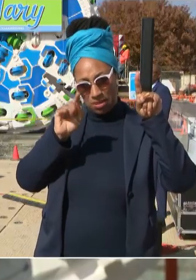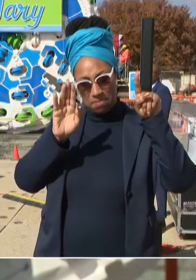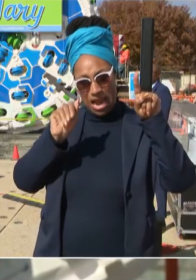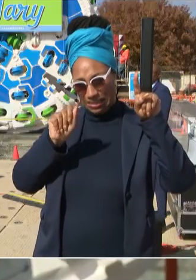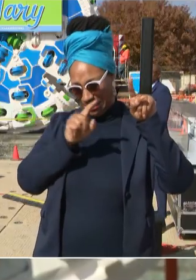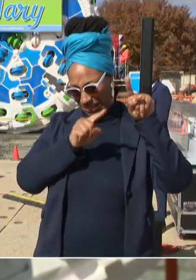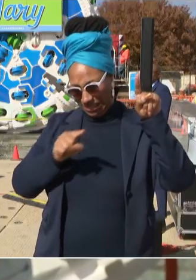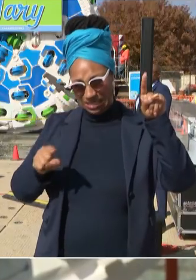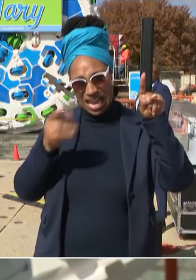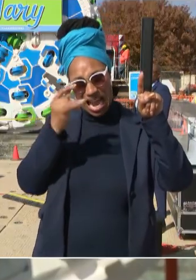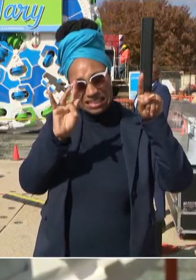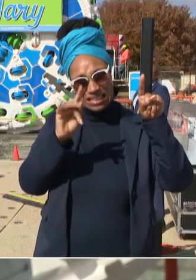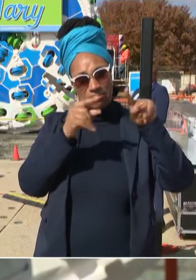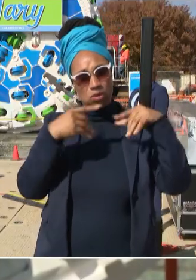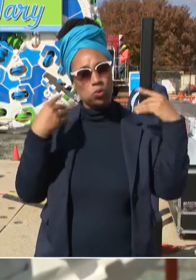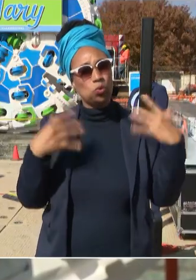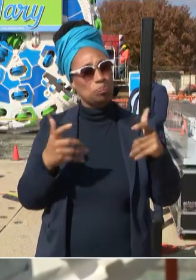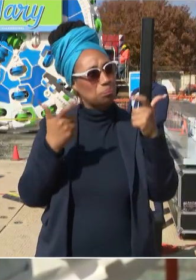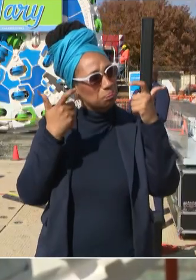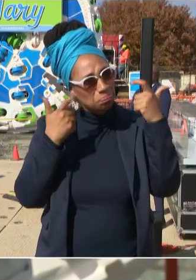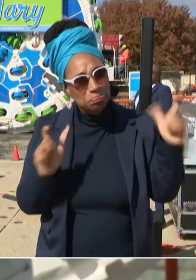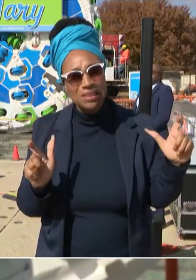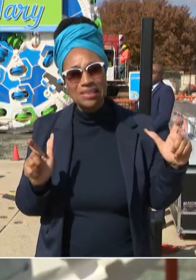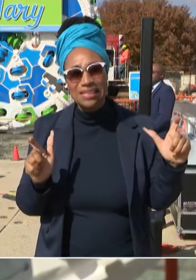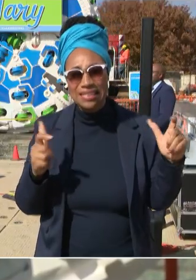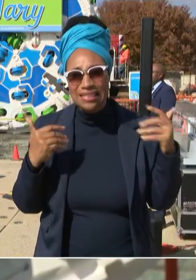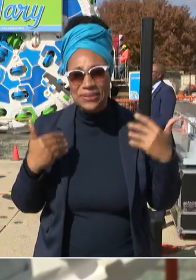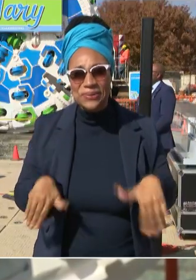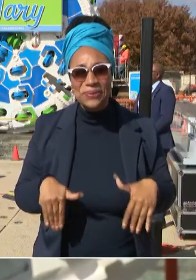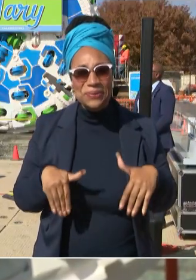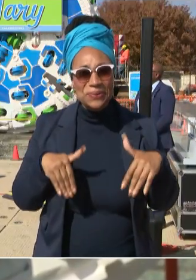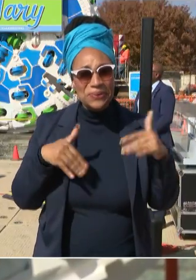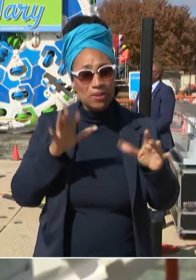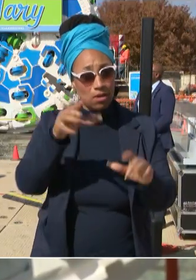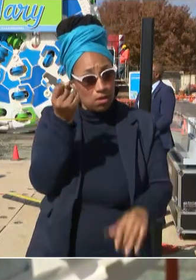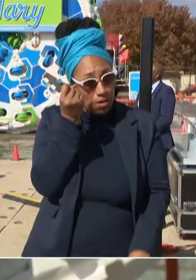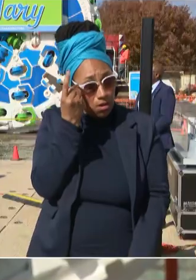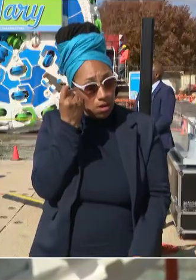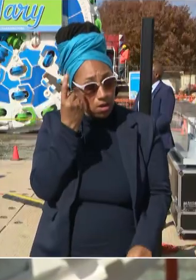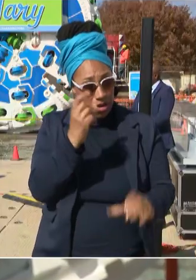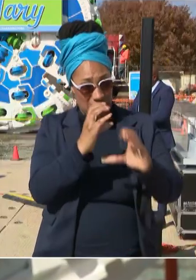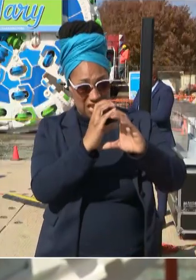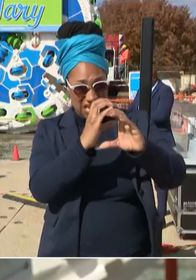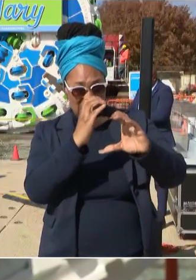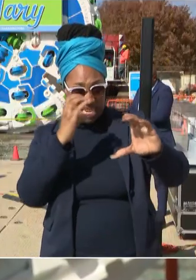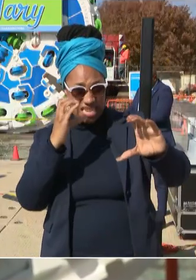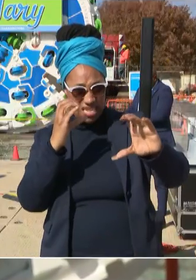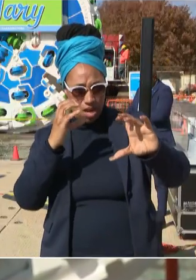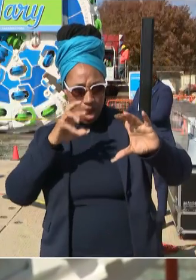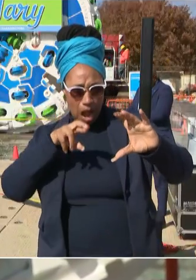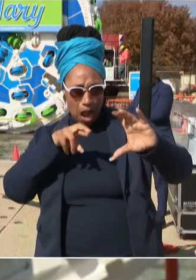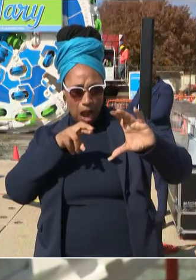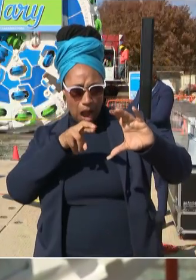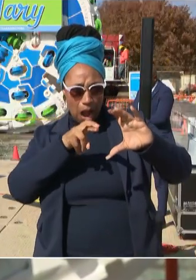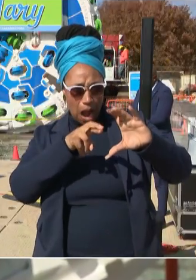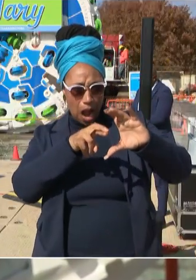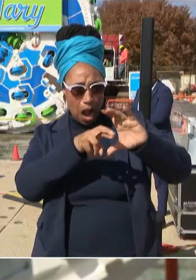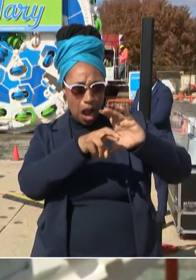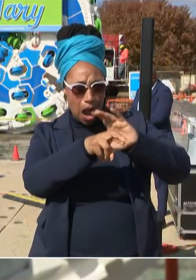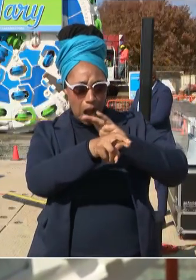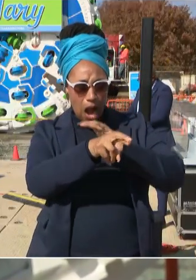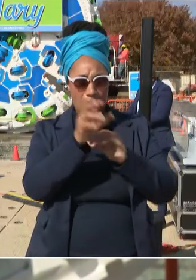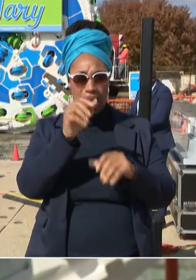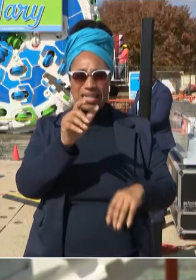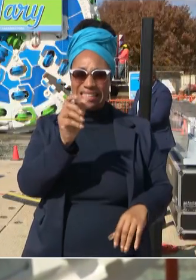And here's a little tidbit. The Potomac River Tunnel will prevent more than 600 million gallons of wastewater